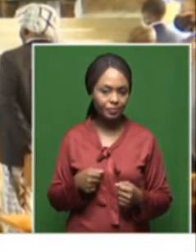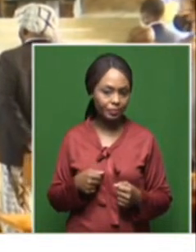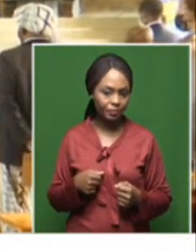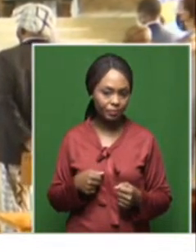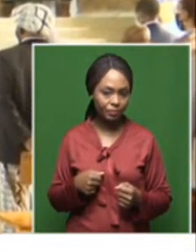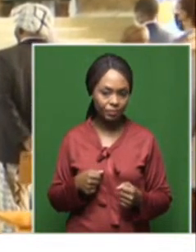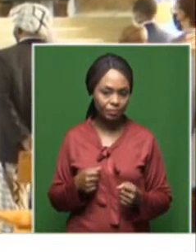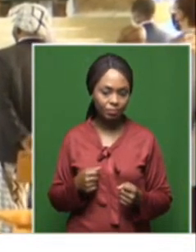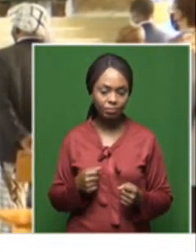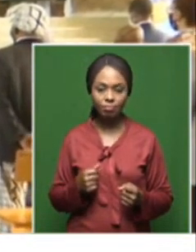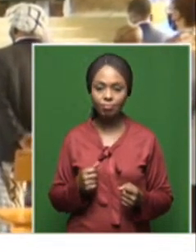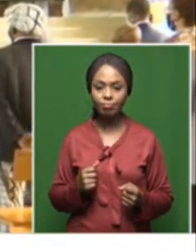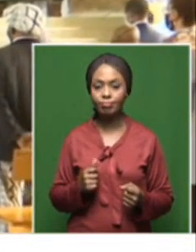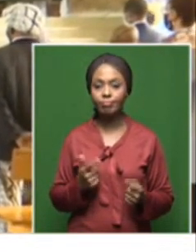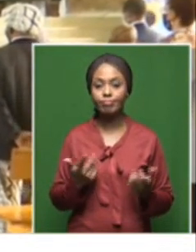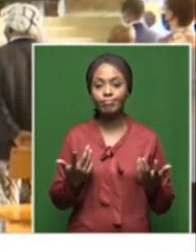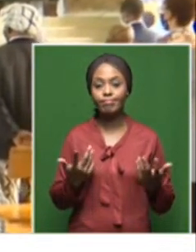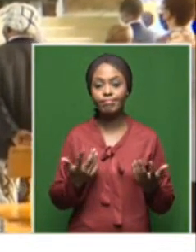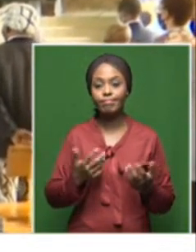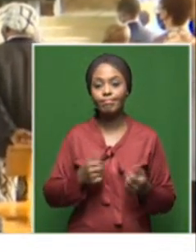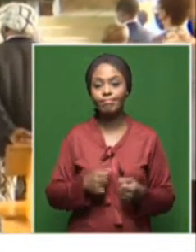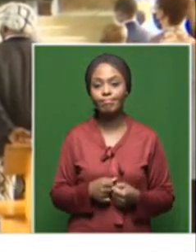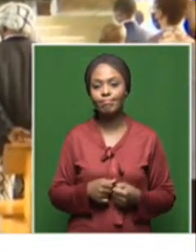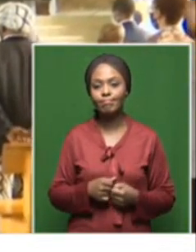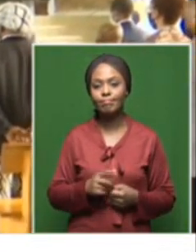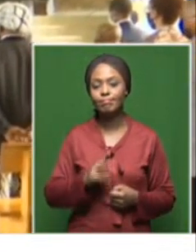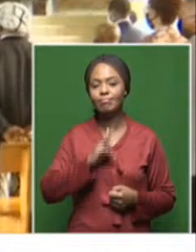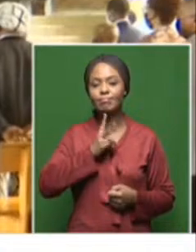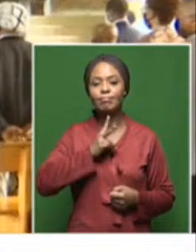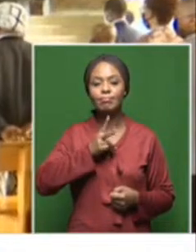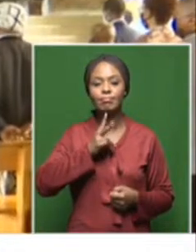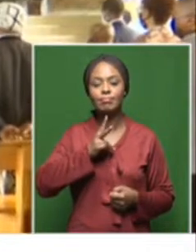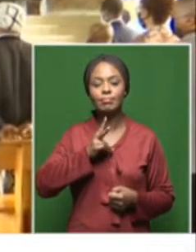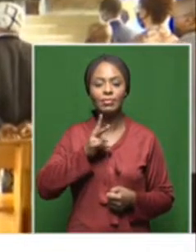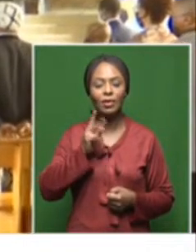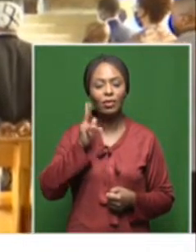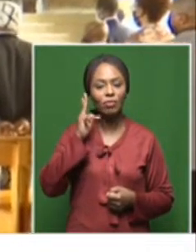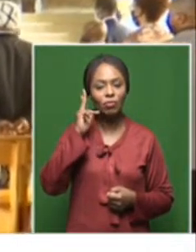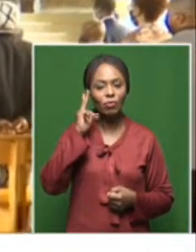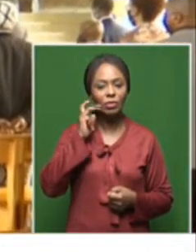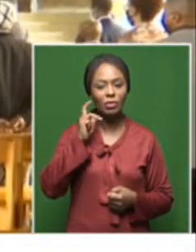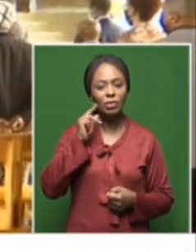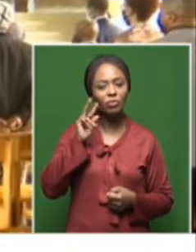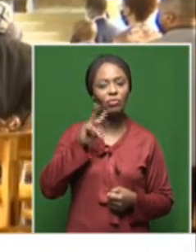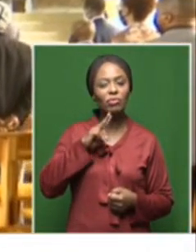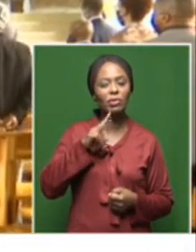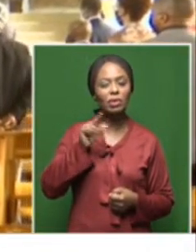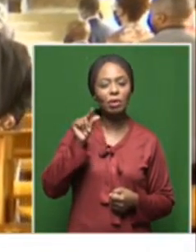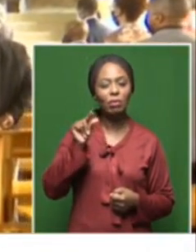sins so that we may be able to prepare to celebrate this sacred mystery.